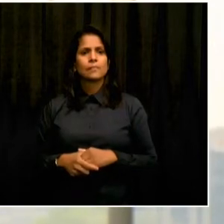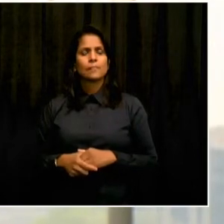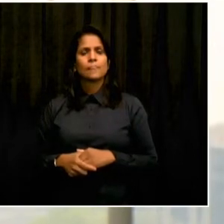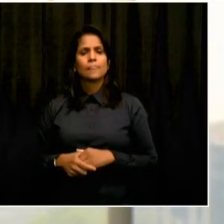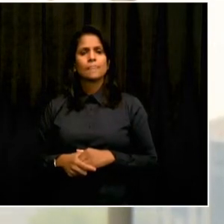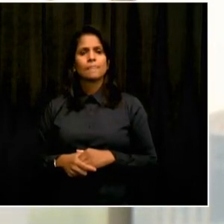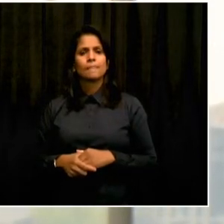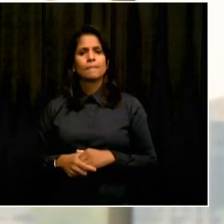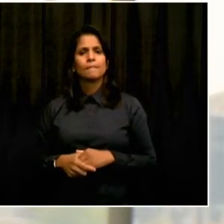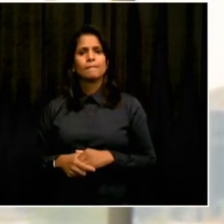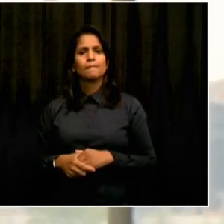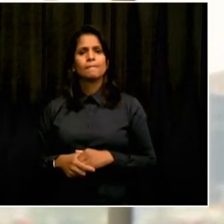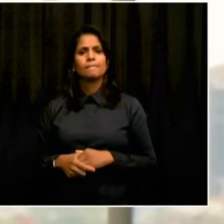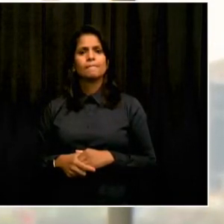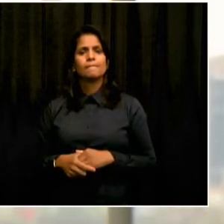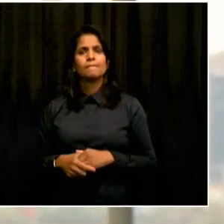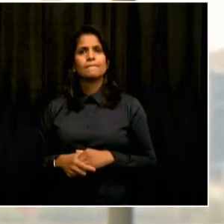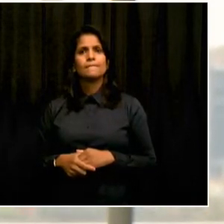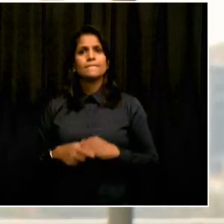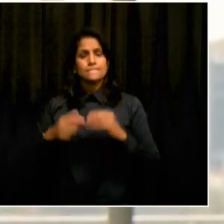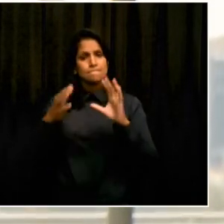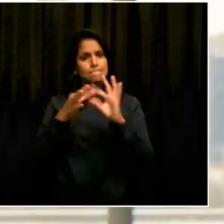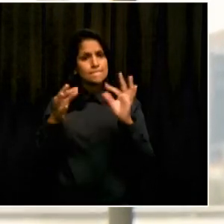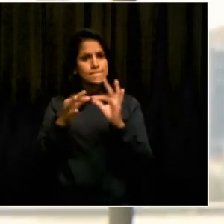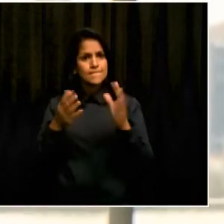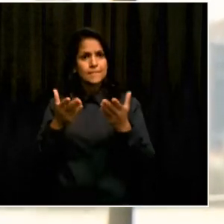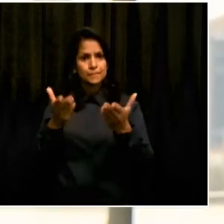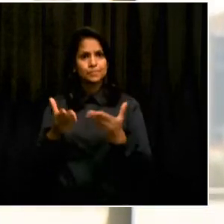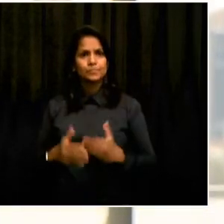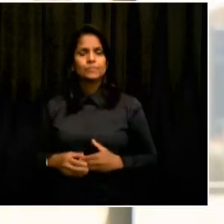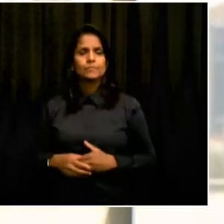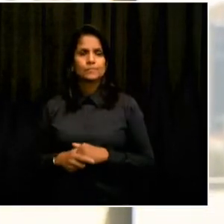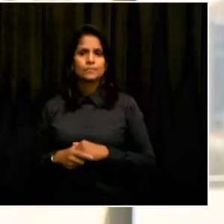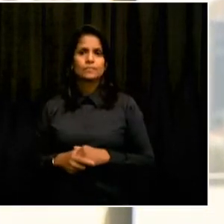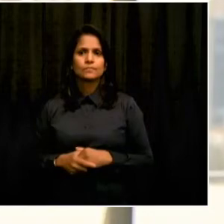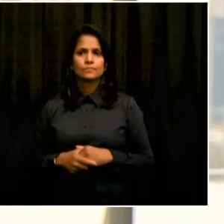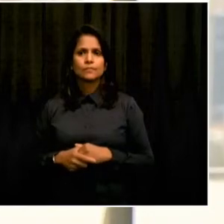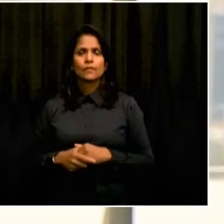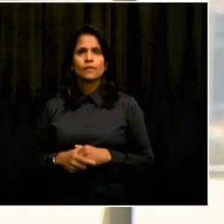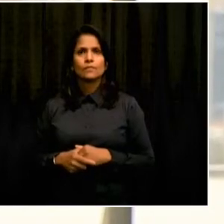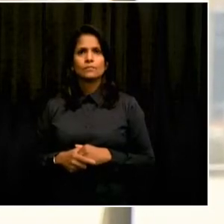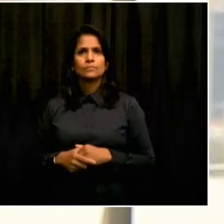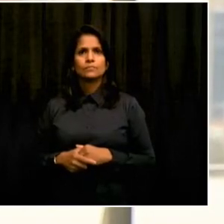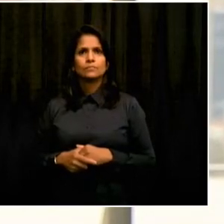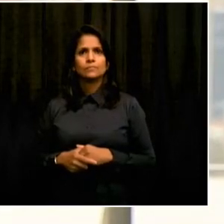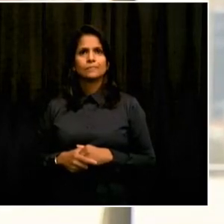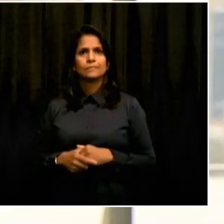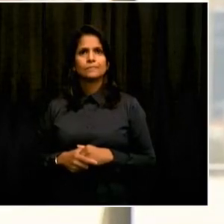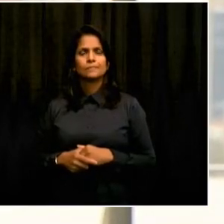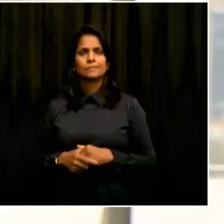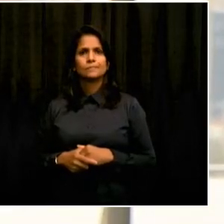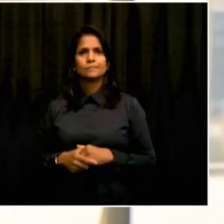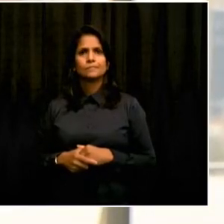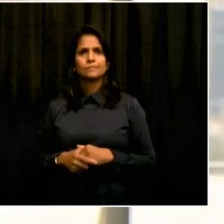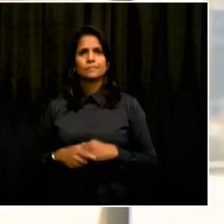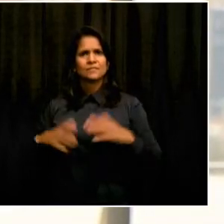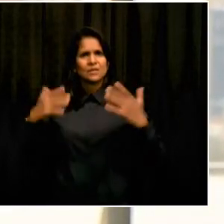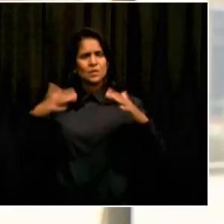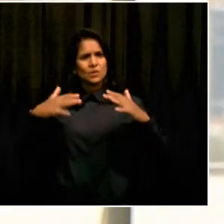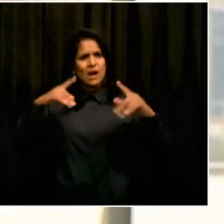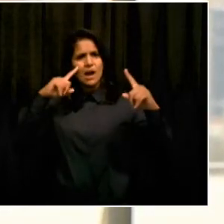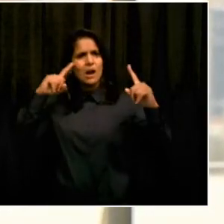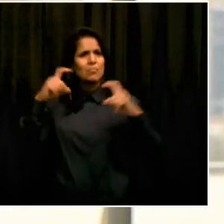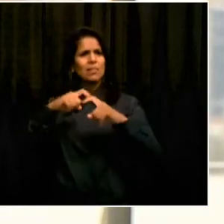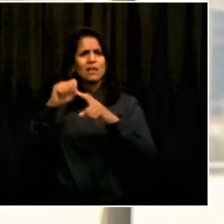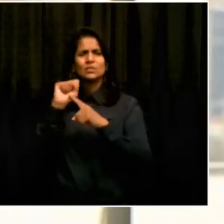And it's certainly a multi-pronged approach, right? We're trying to get people back out into their neighborhoods, get them into restaurants.